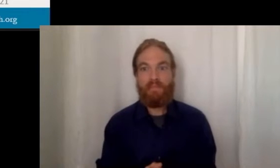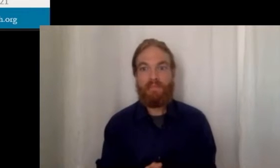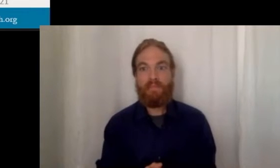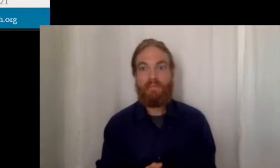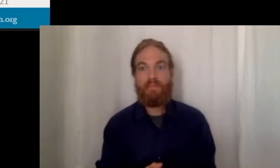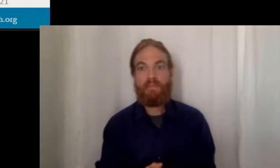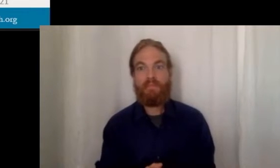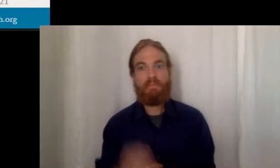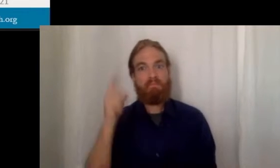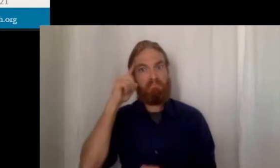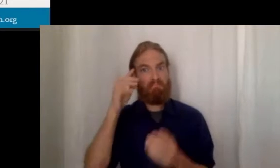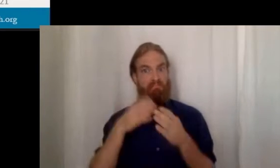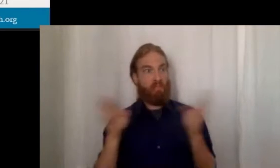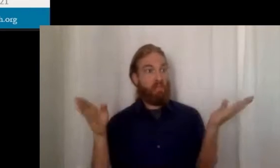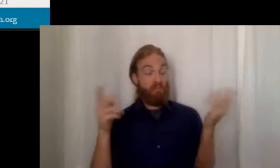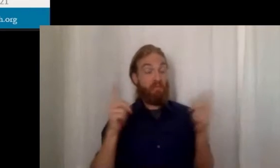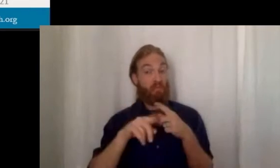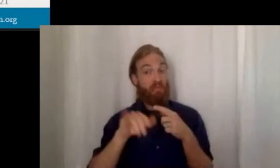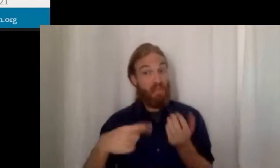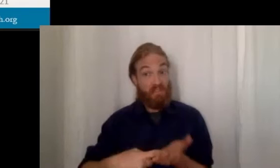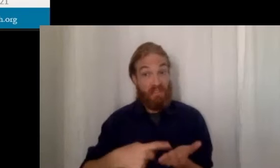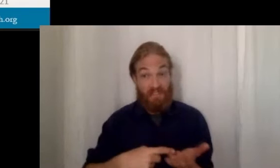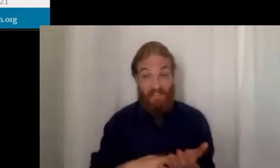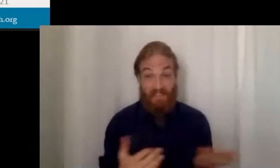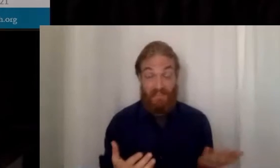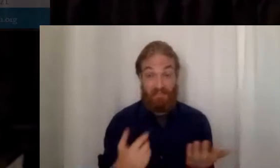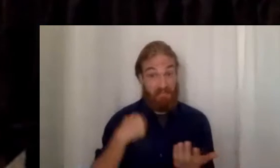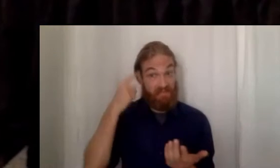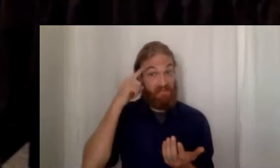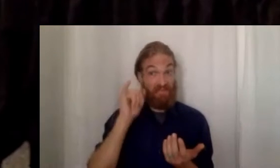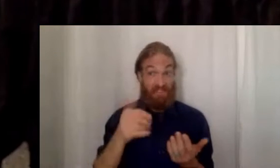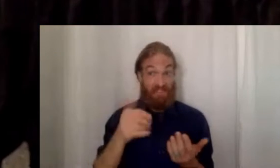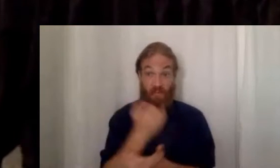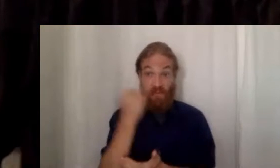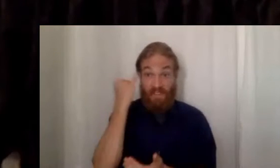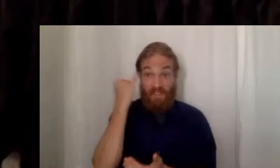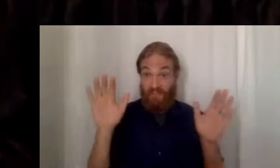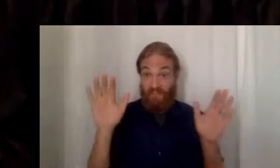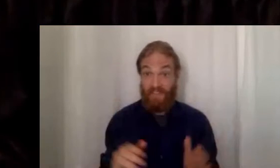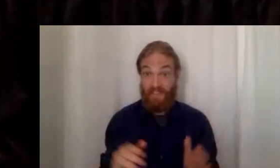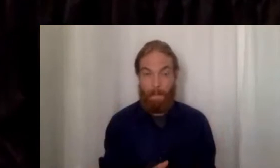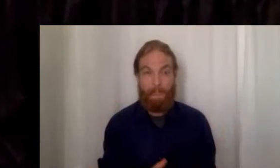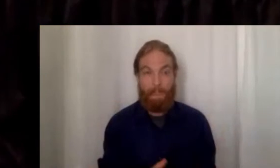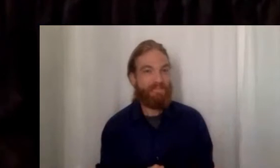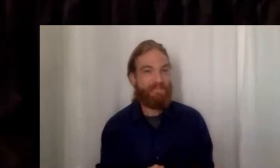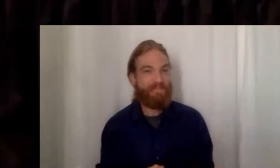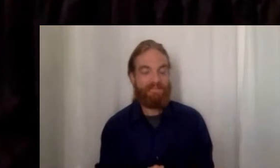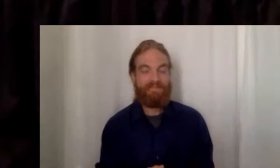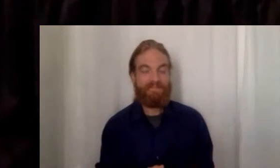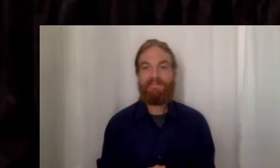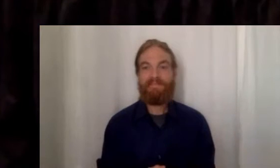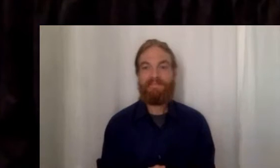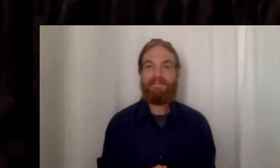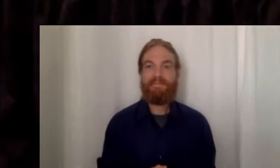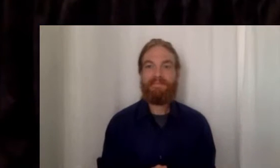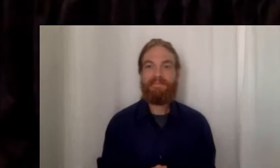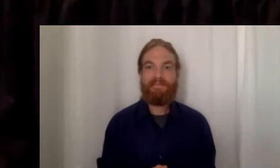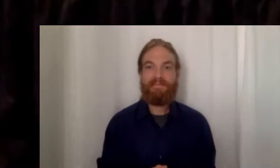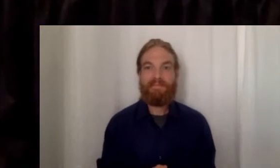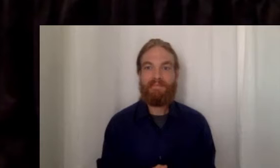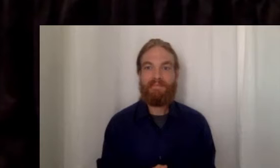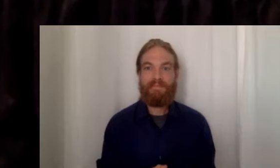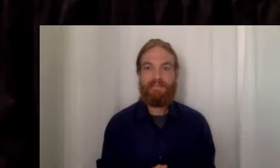idea. Thank you. I wanted to echo that's a fantastic idea. As I